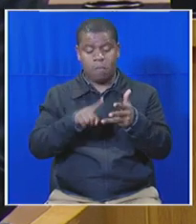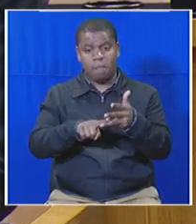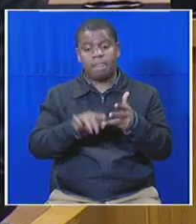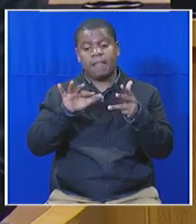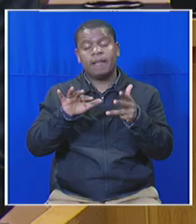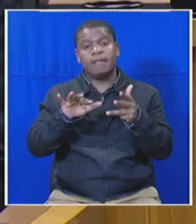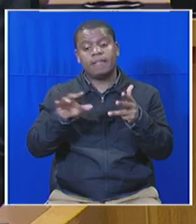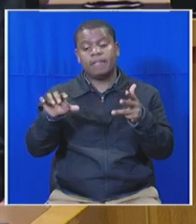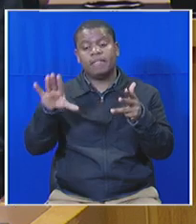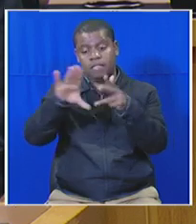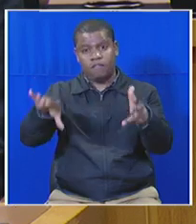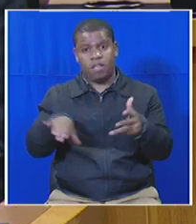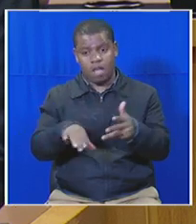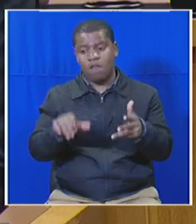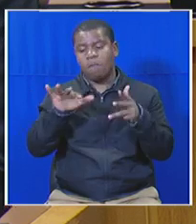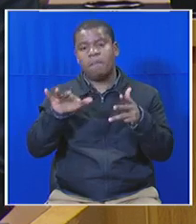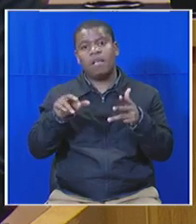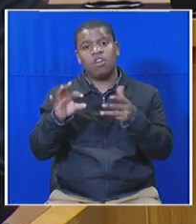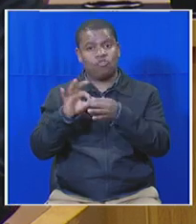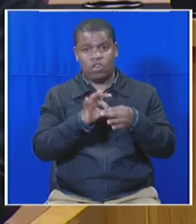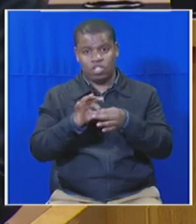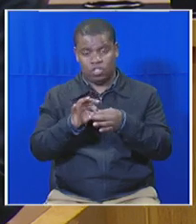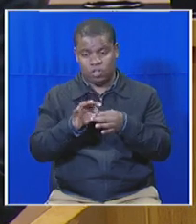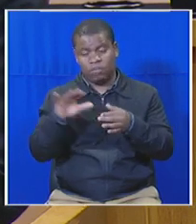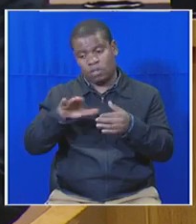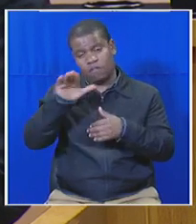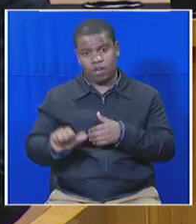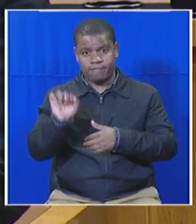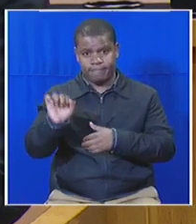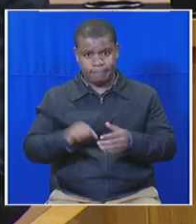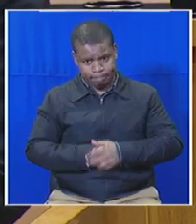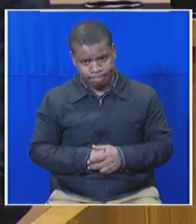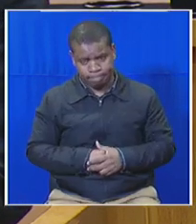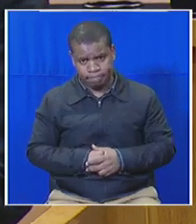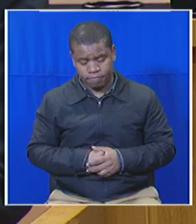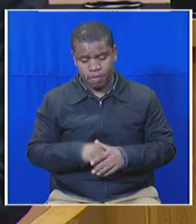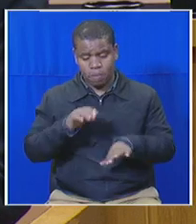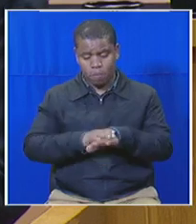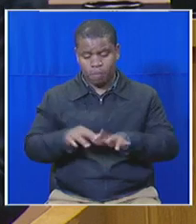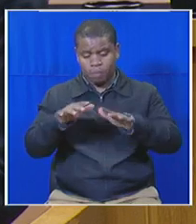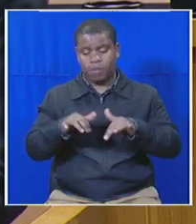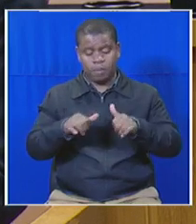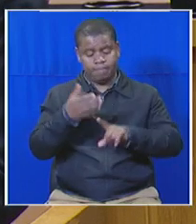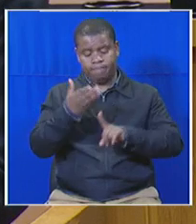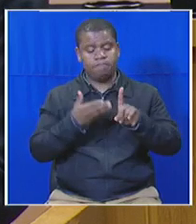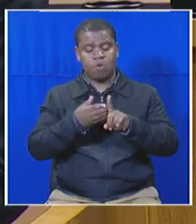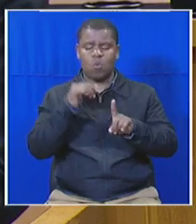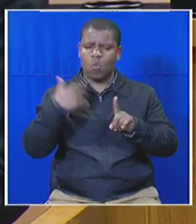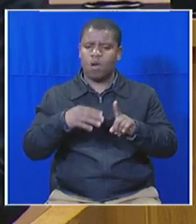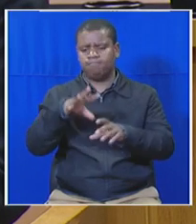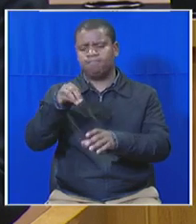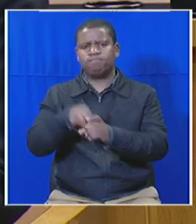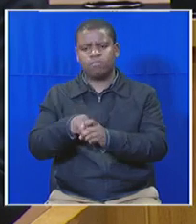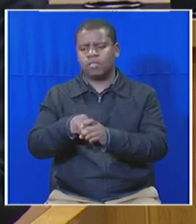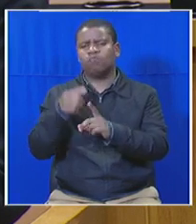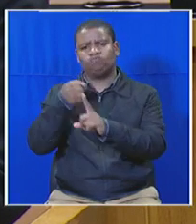Relations Management from the Public Relations Institute of Southern Africa. This House recognizes Honourable Mubu's contribution to building